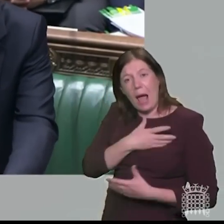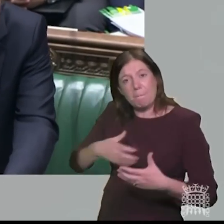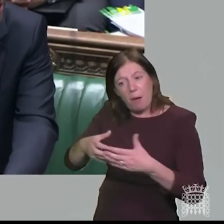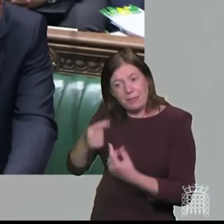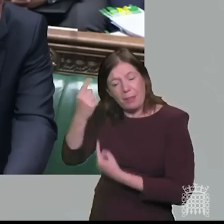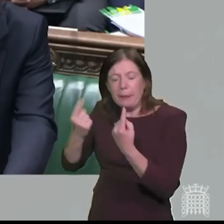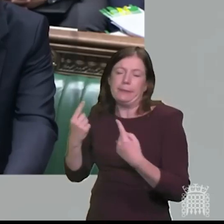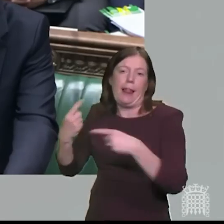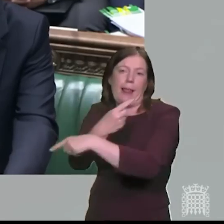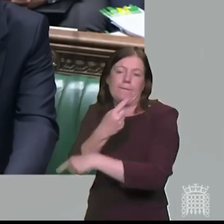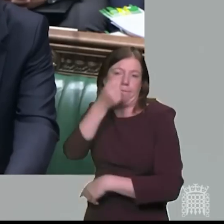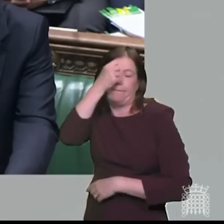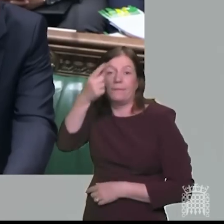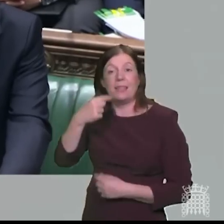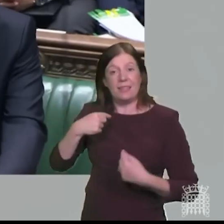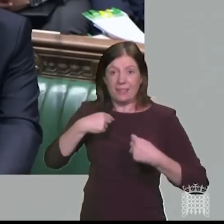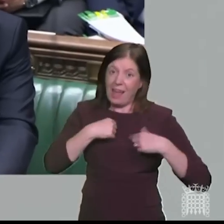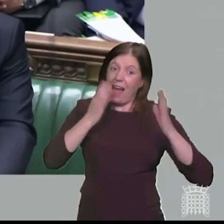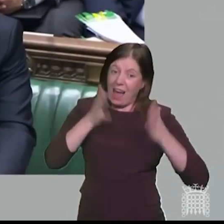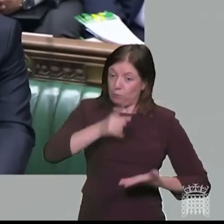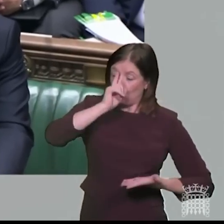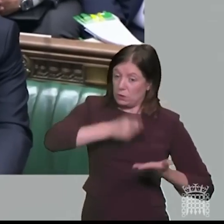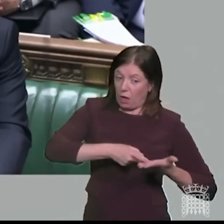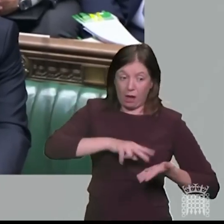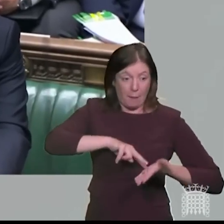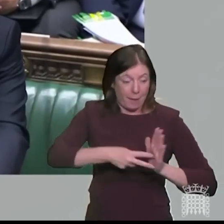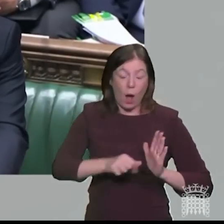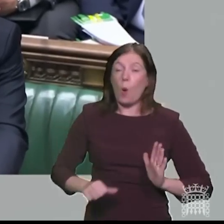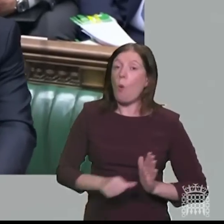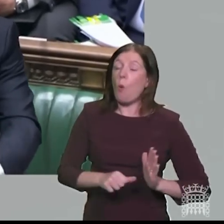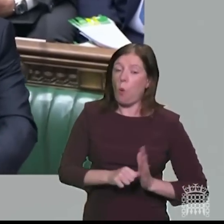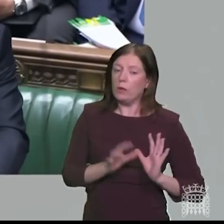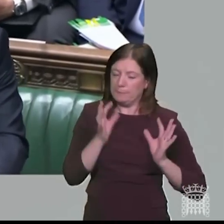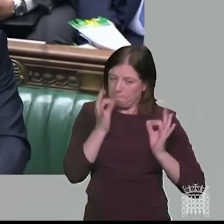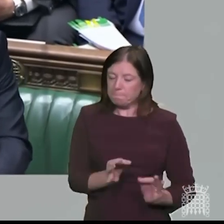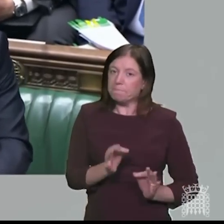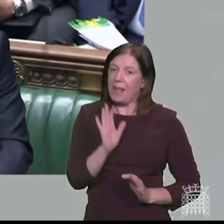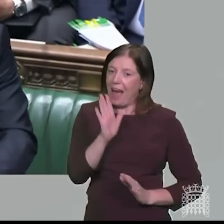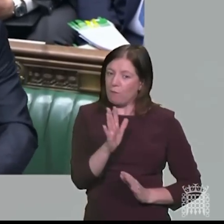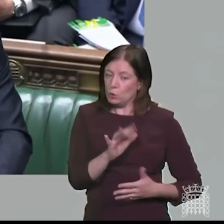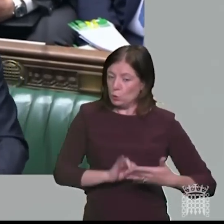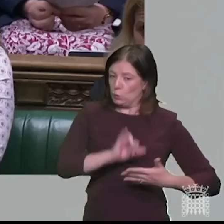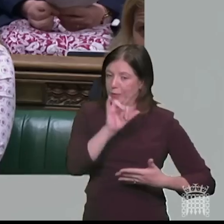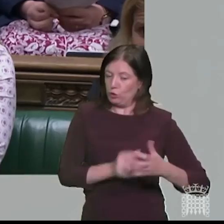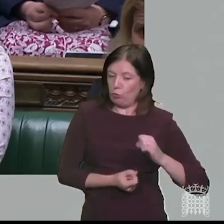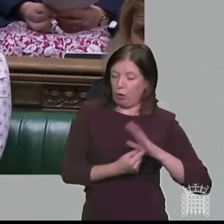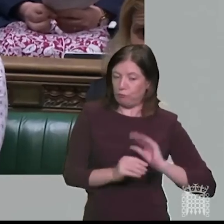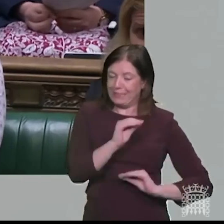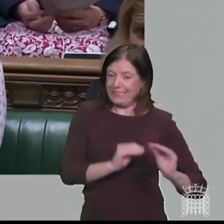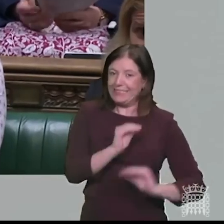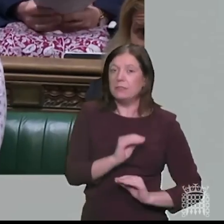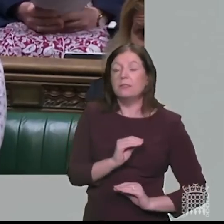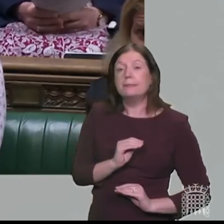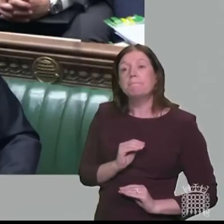is that requires making difficult and tough decisions, Mr. Speaker. It requires prioritising. It requires being able to